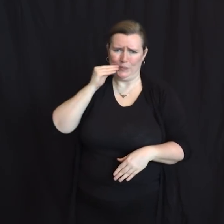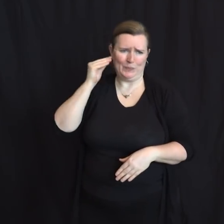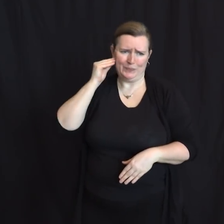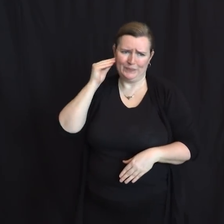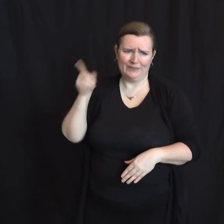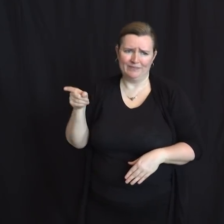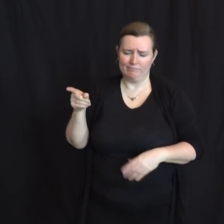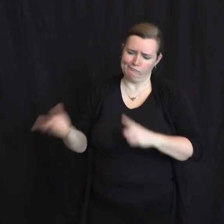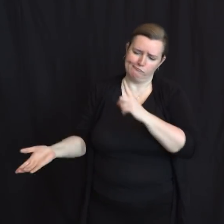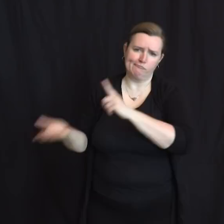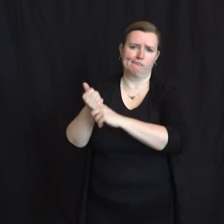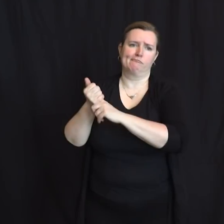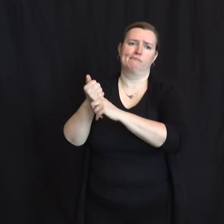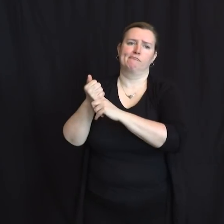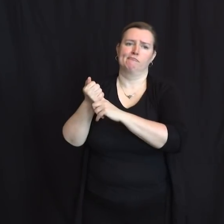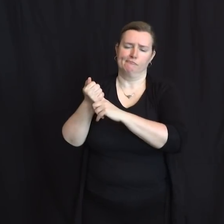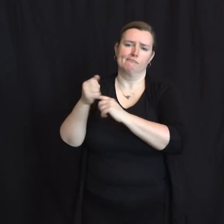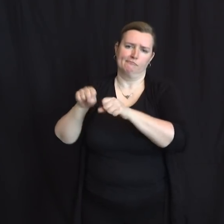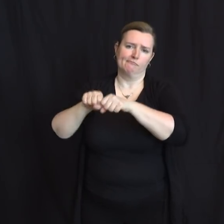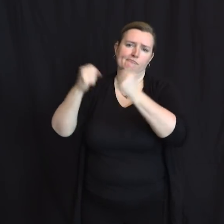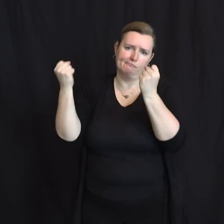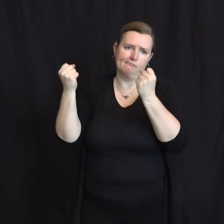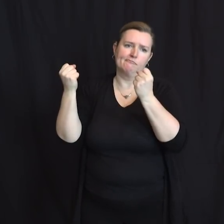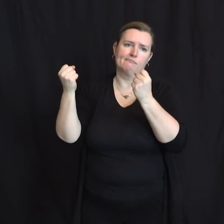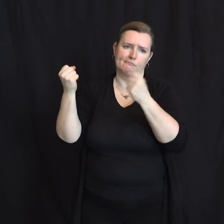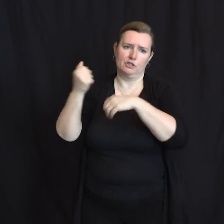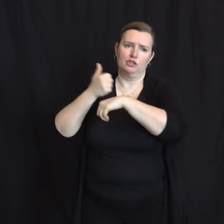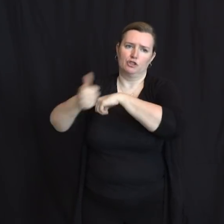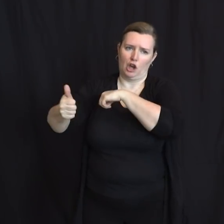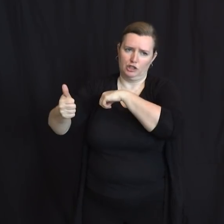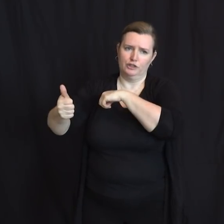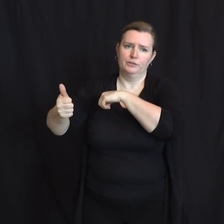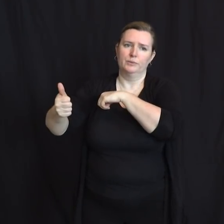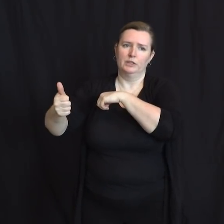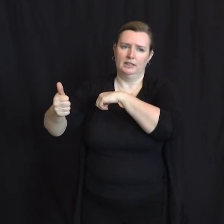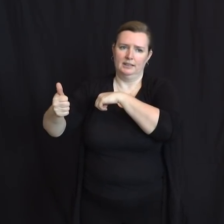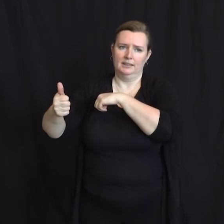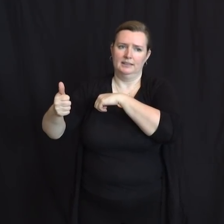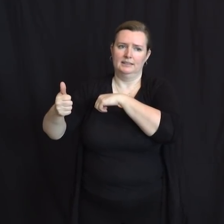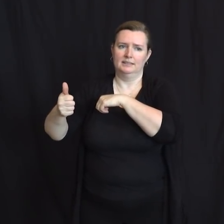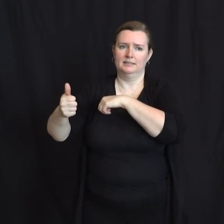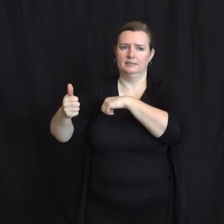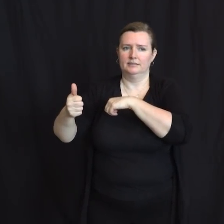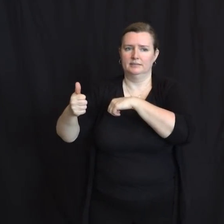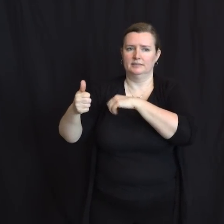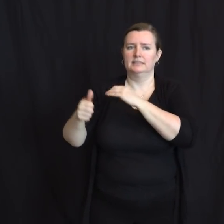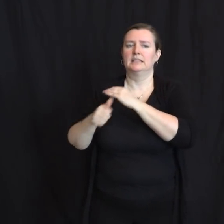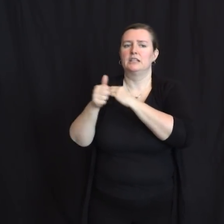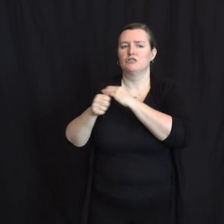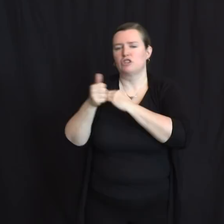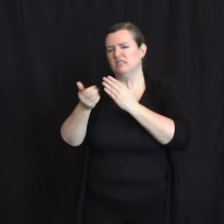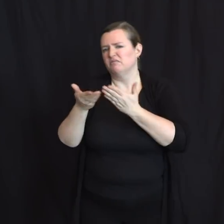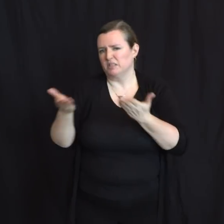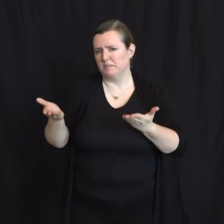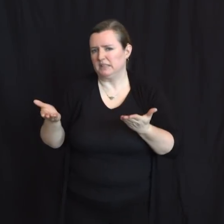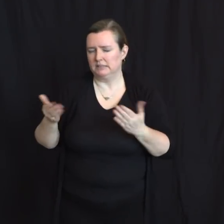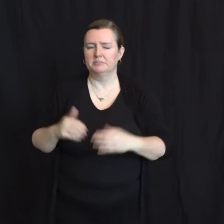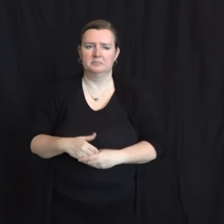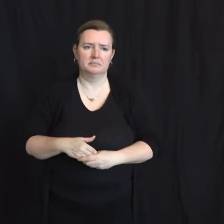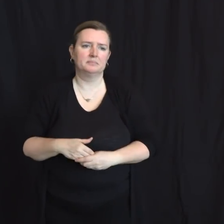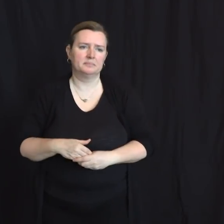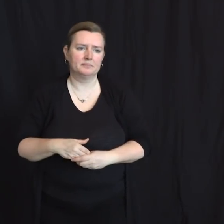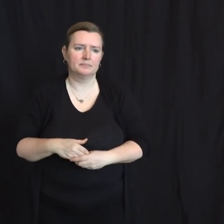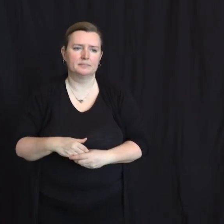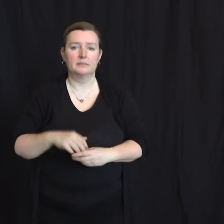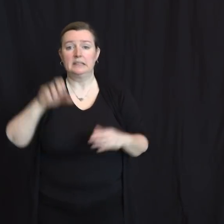for the EO violation and charged for possession of a controlled dangerous substance. In Lindenwold, a subject purposely drove